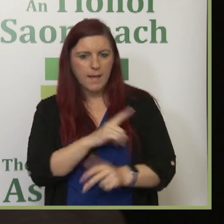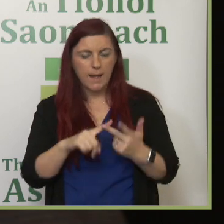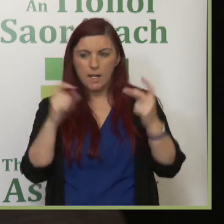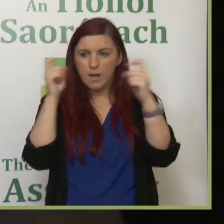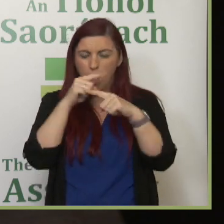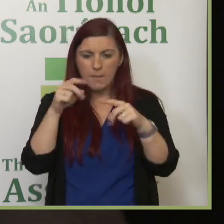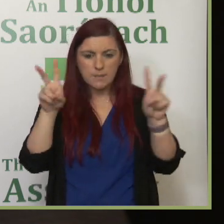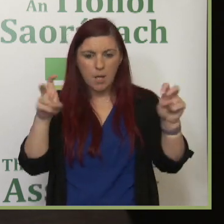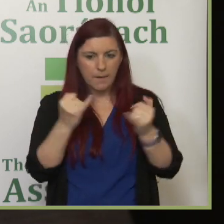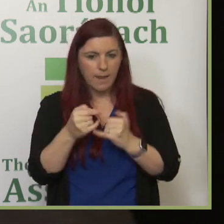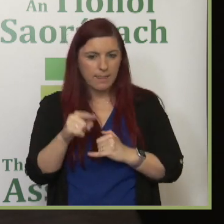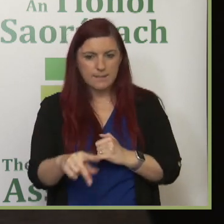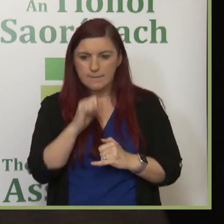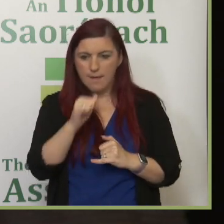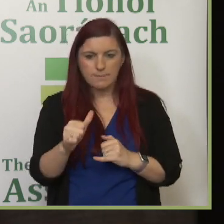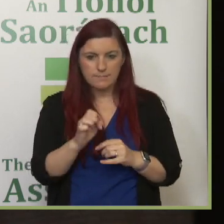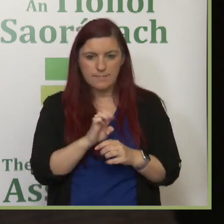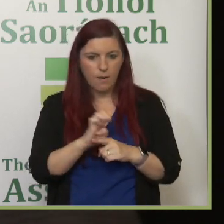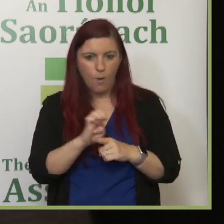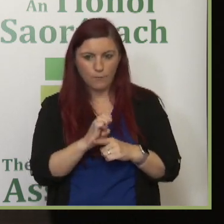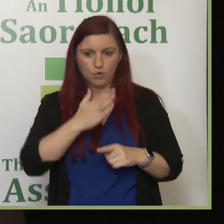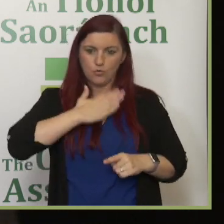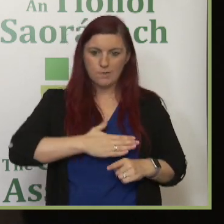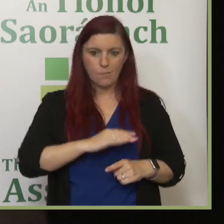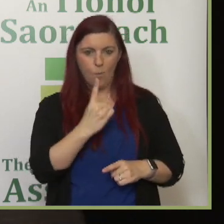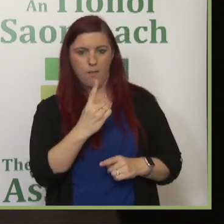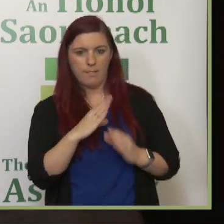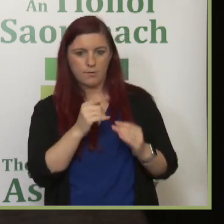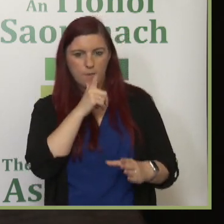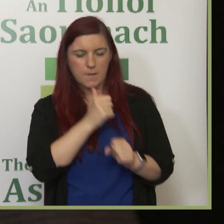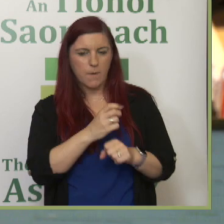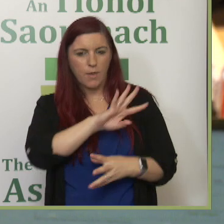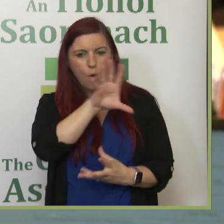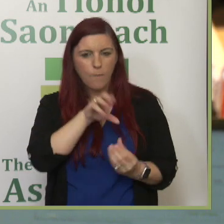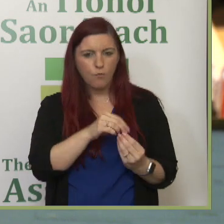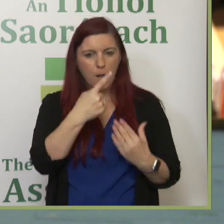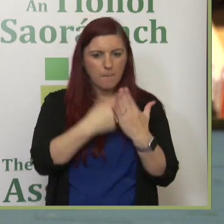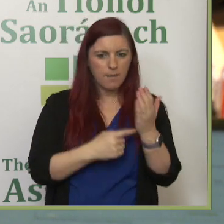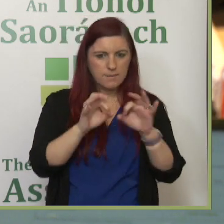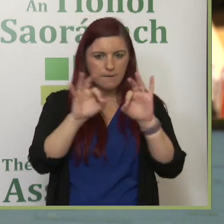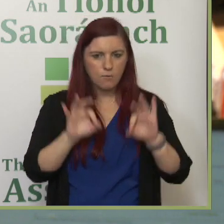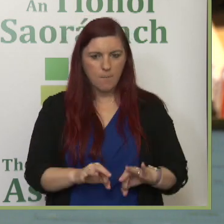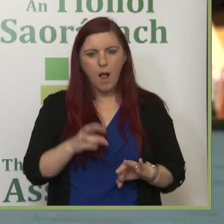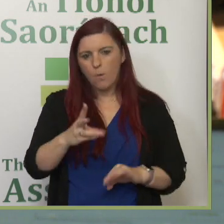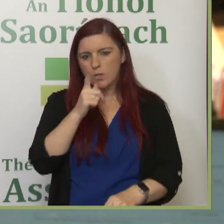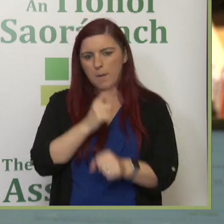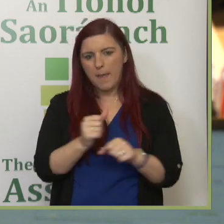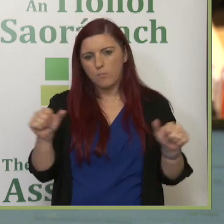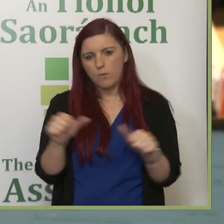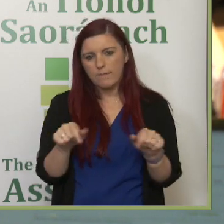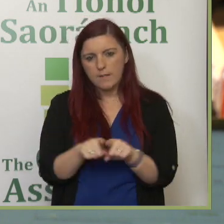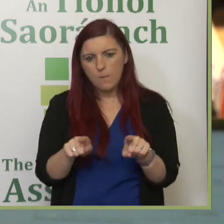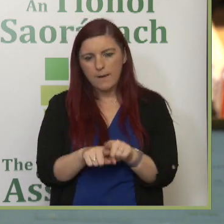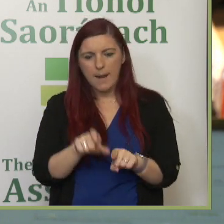it's never going to be sufficient on its own. And that's why to determine the overall policy framework. And I'll say a little bit about that and why I think exercises like this are